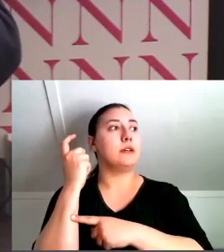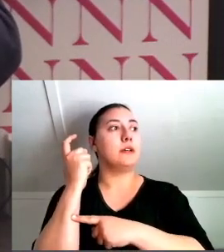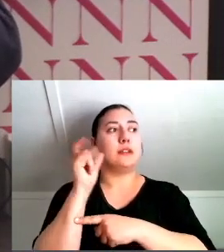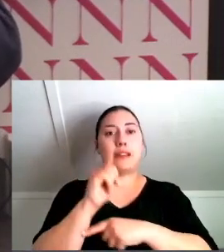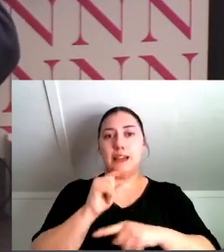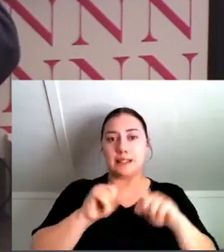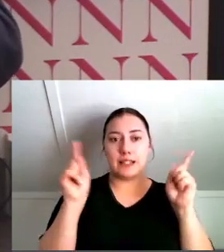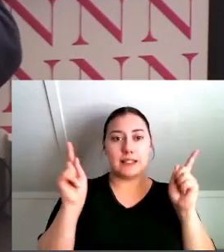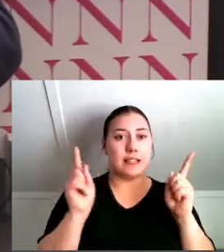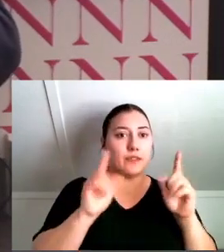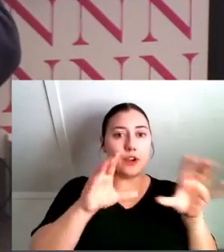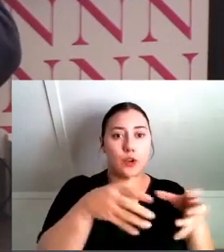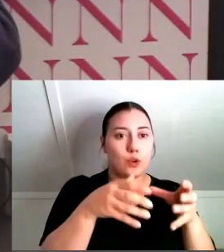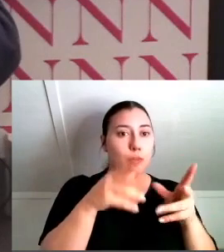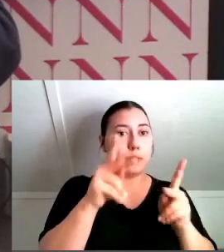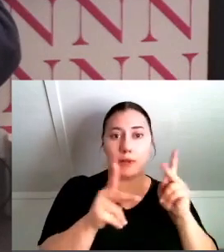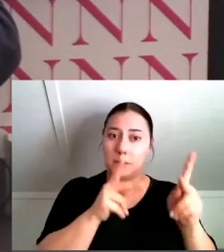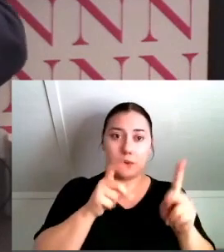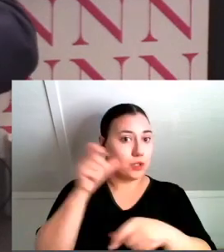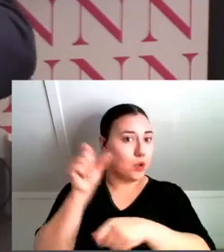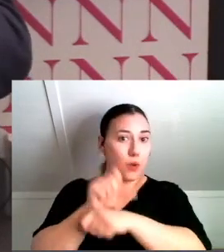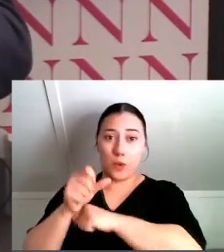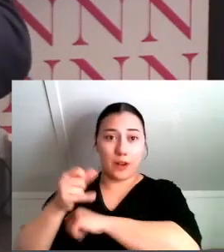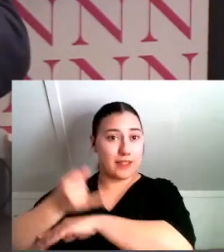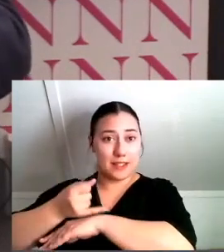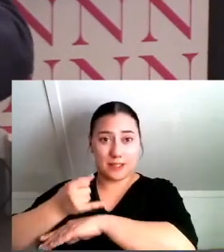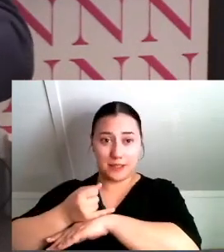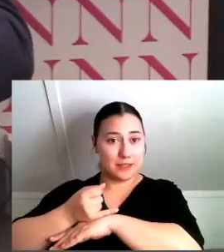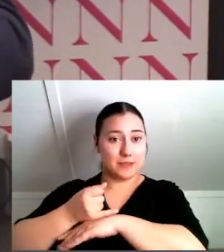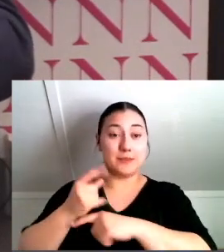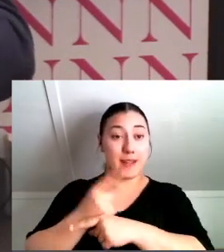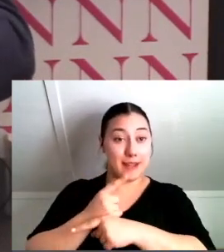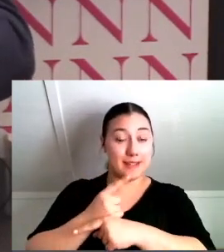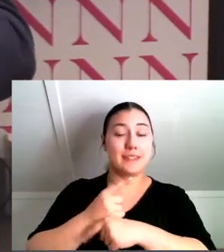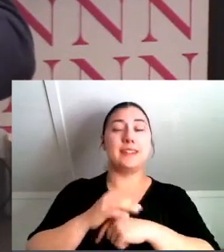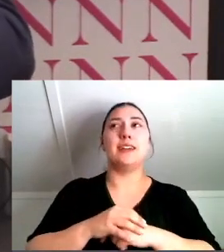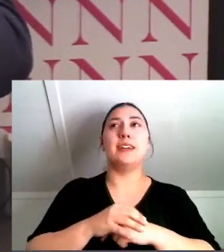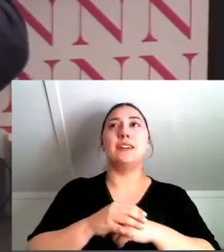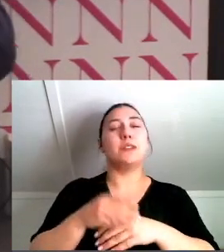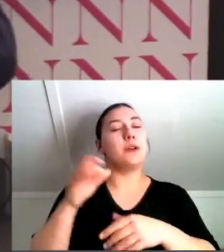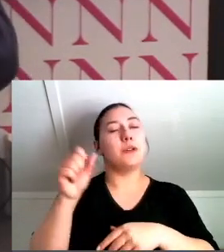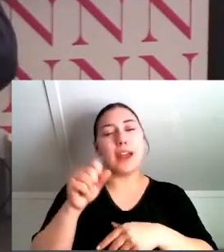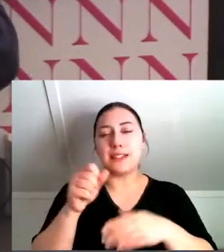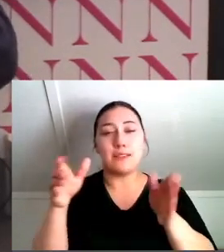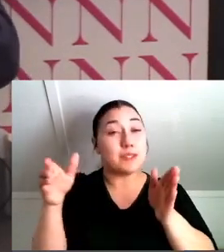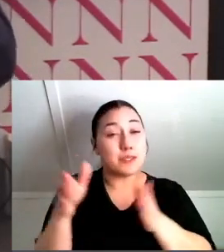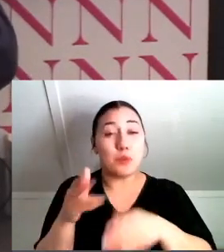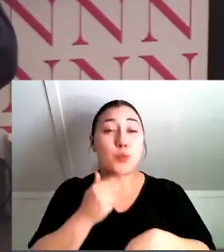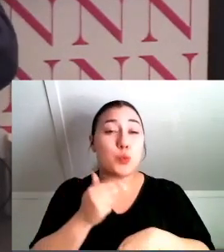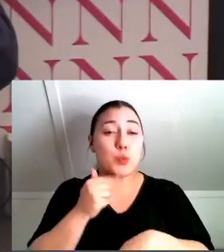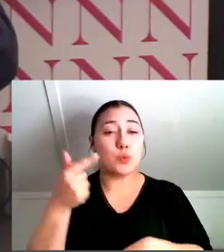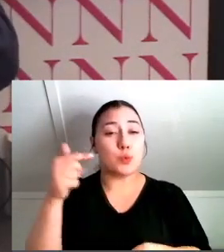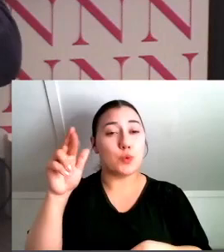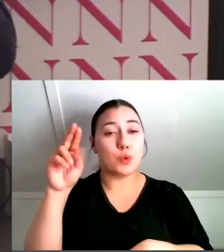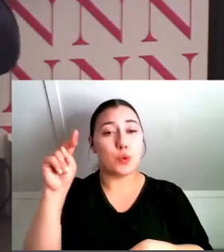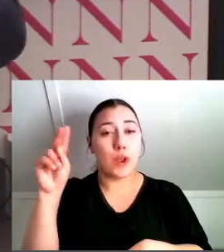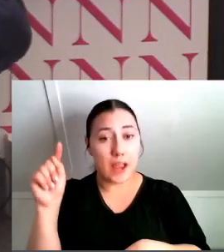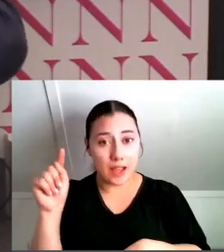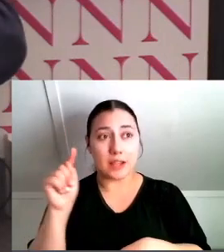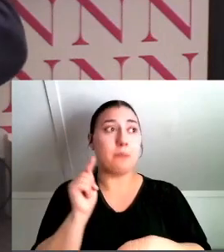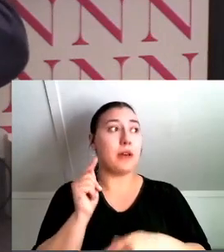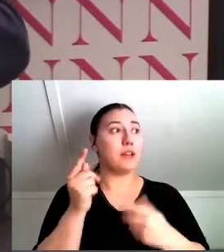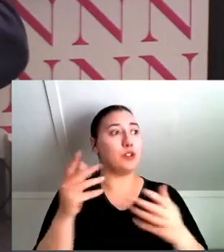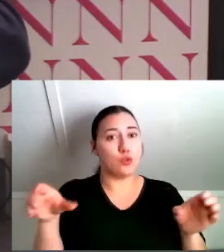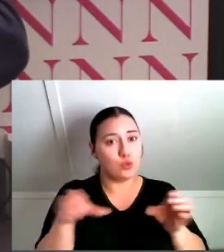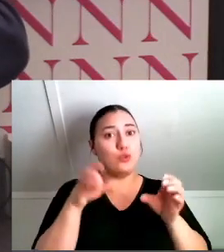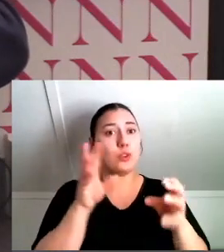at your institution going like, oh yeah, this makes, so even if it's a small grant and you're doing something that's involving the community,